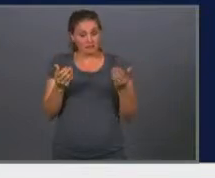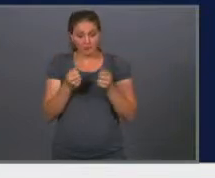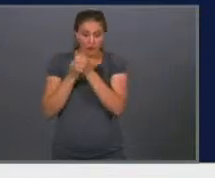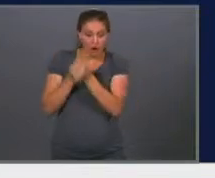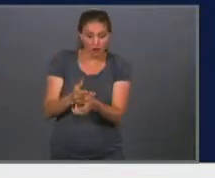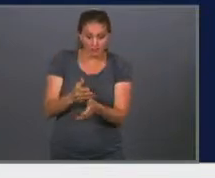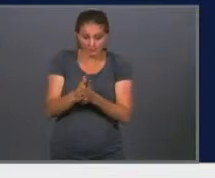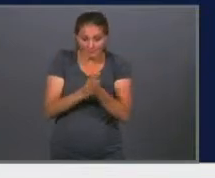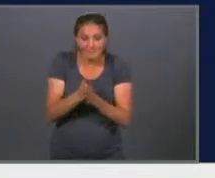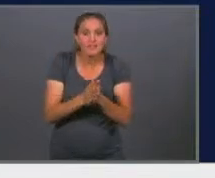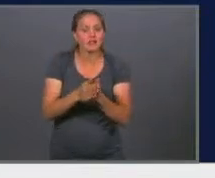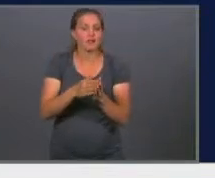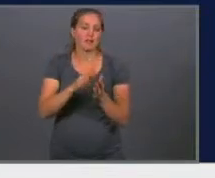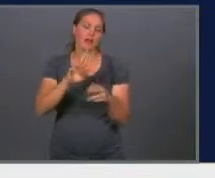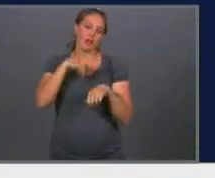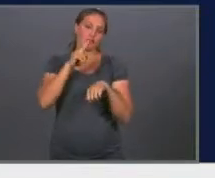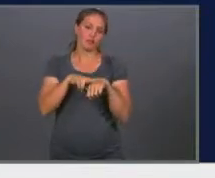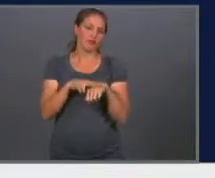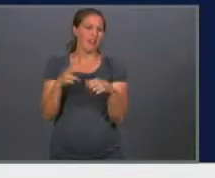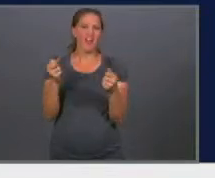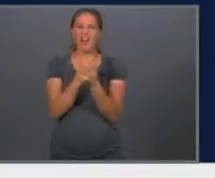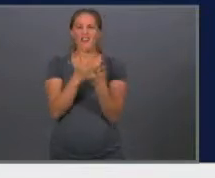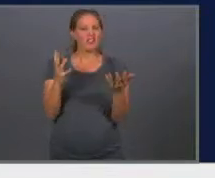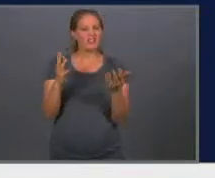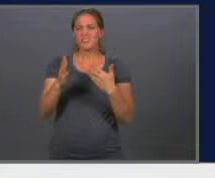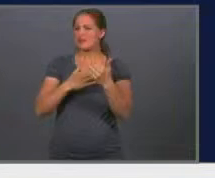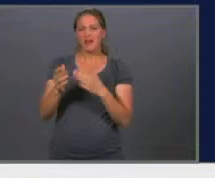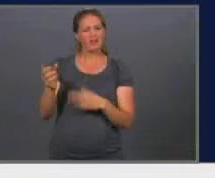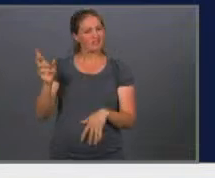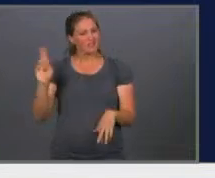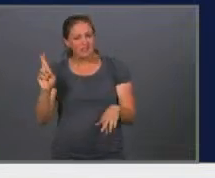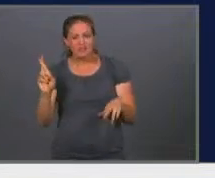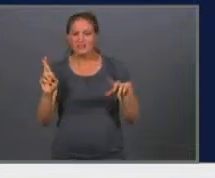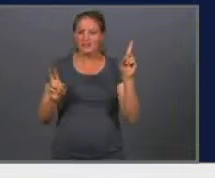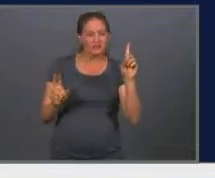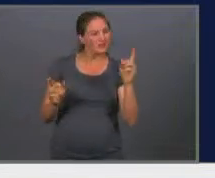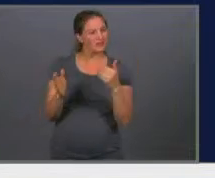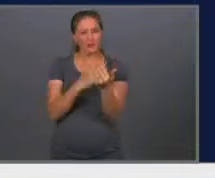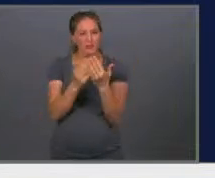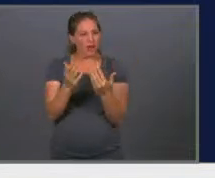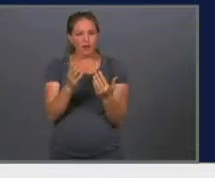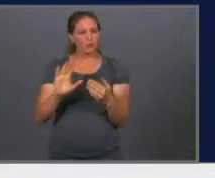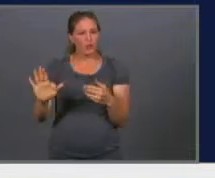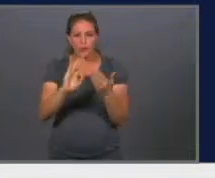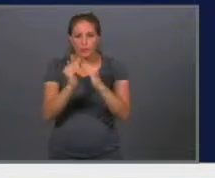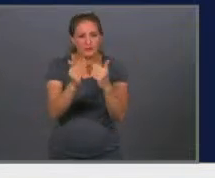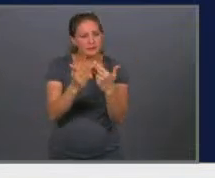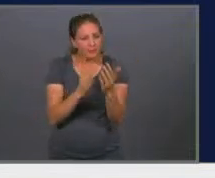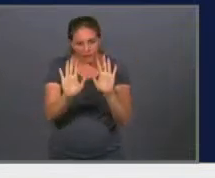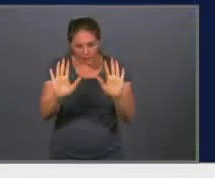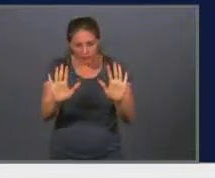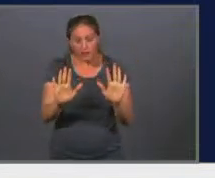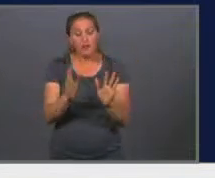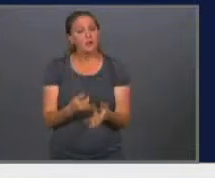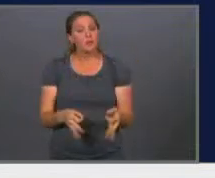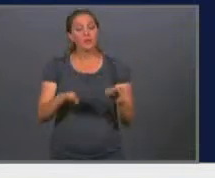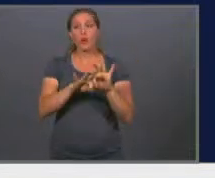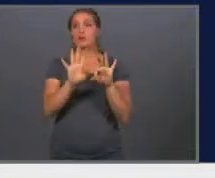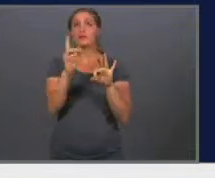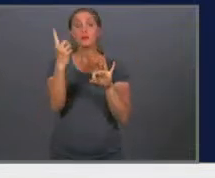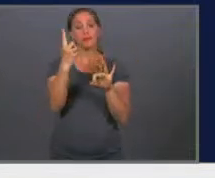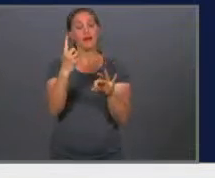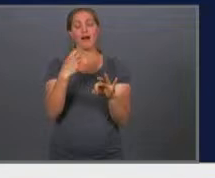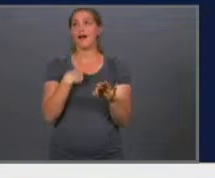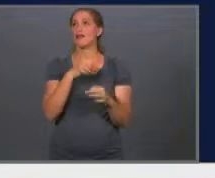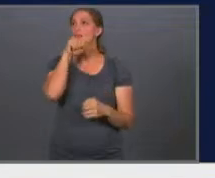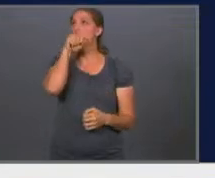state, regardless of political affiliation, regardless of whatever type of communication or communities you have. One of the neatest things, and the thing I love to brag